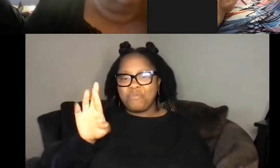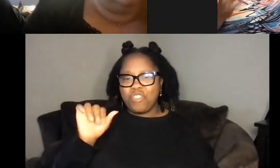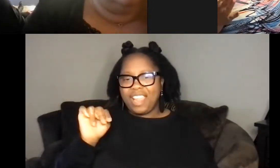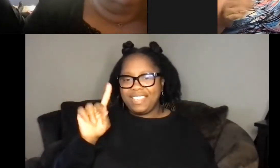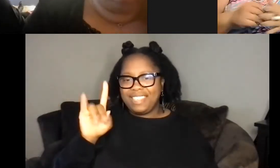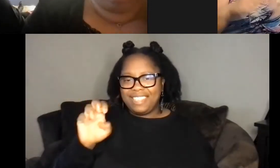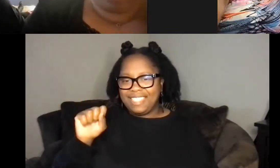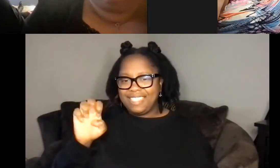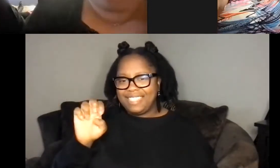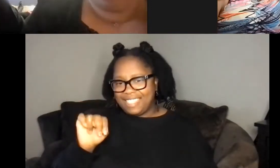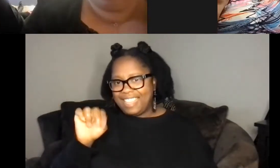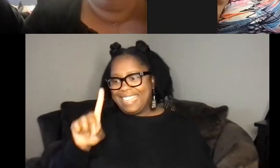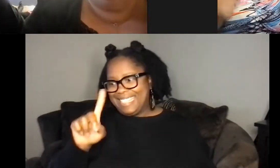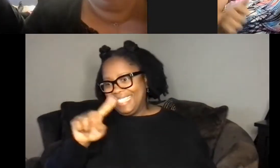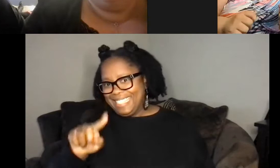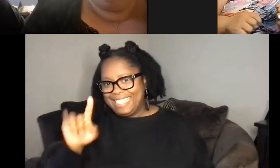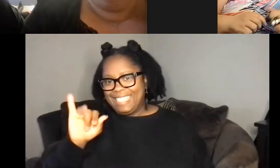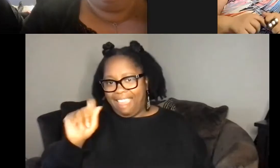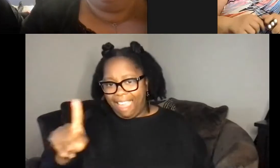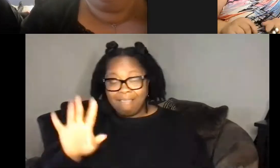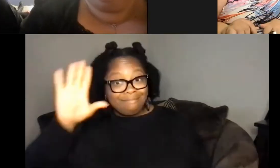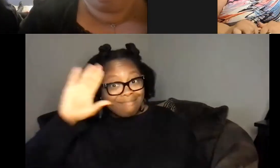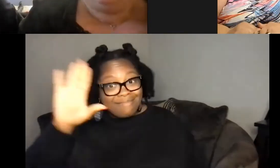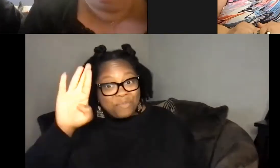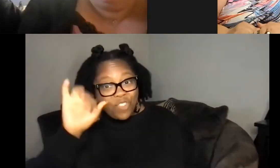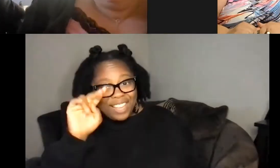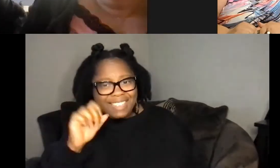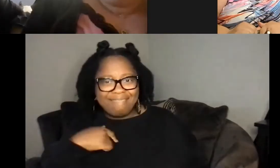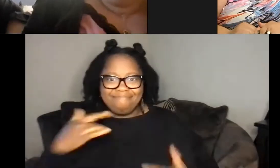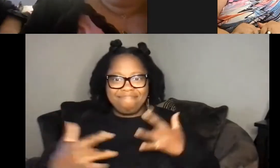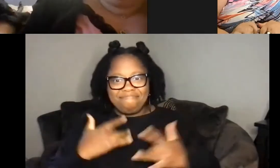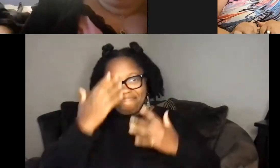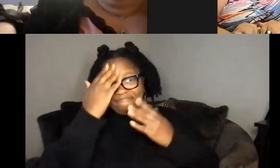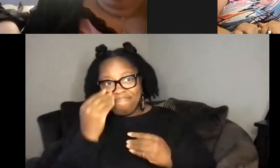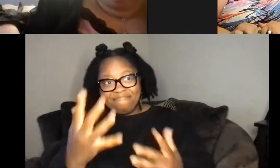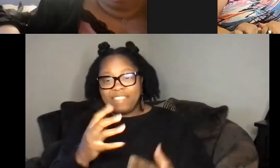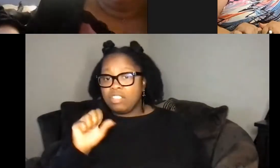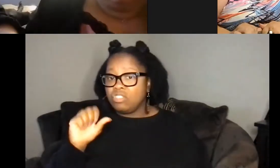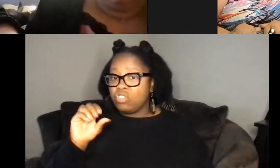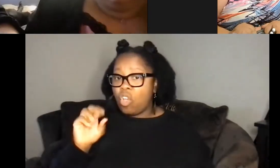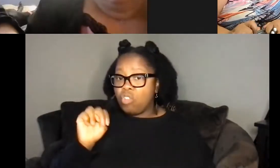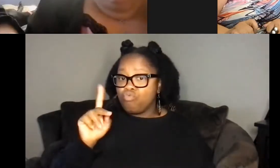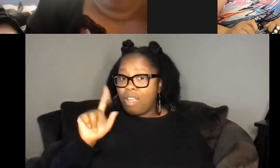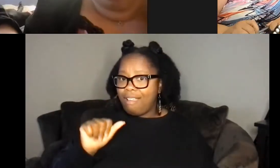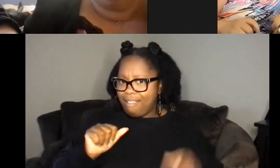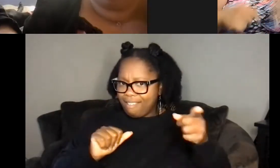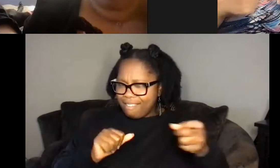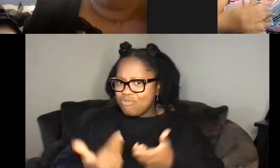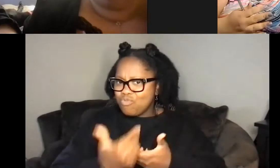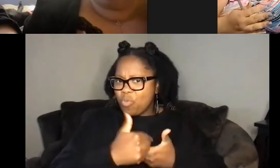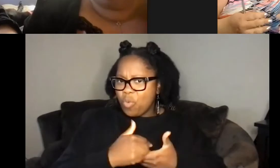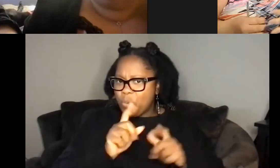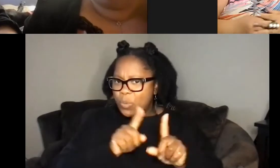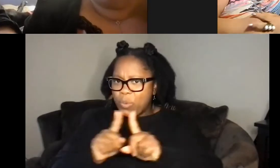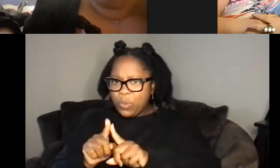I'm so, hi, Brandie. And I'm so excited to tell you that Sandra is able to join us as